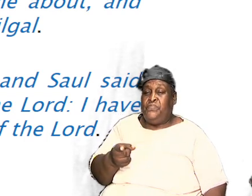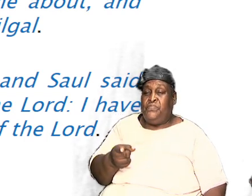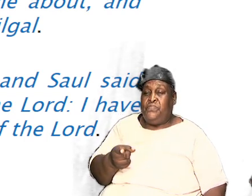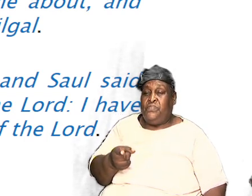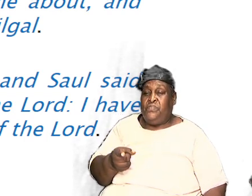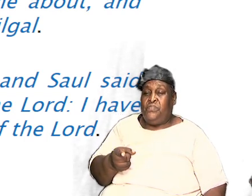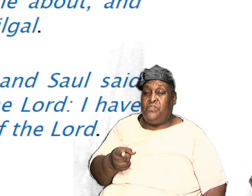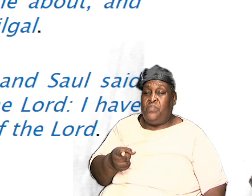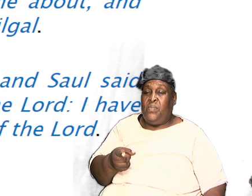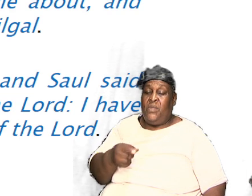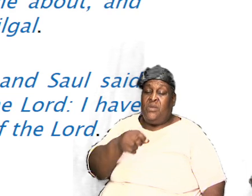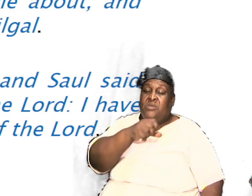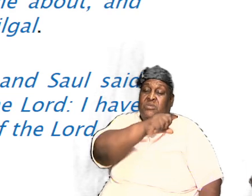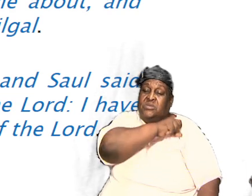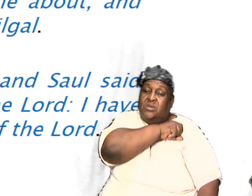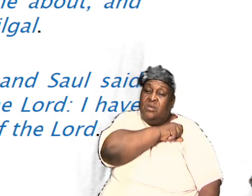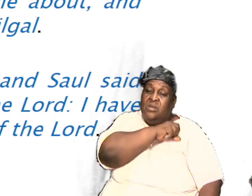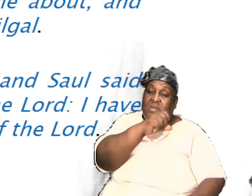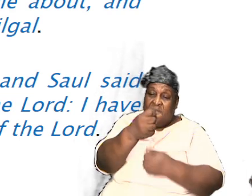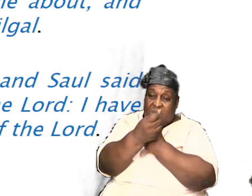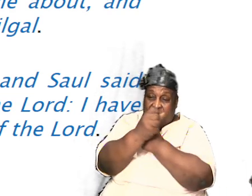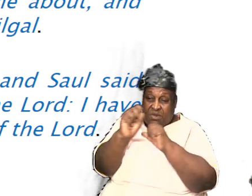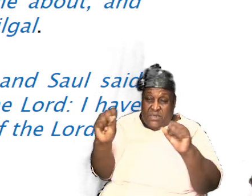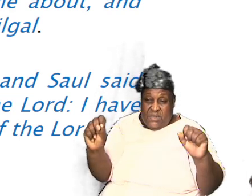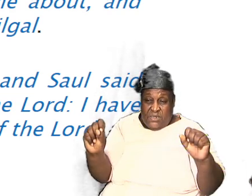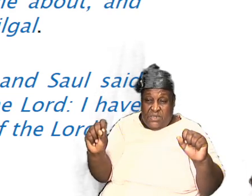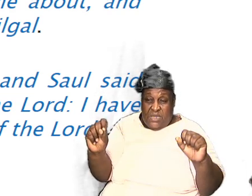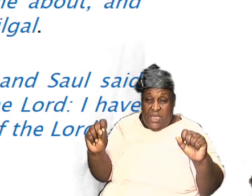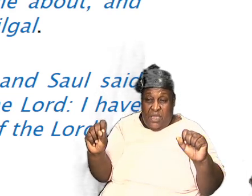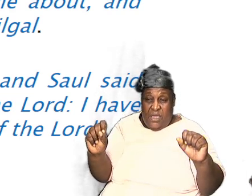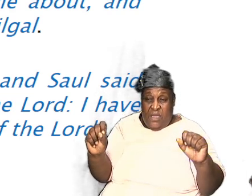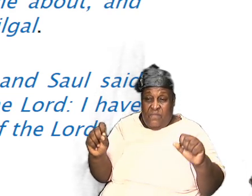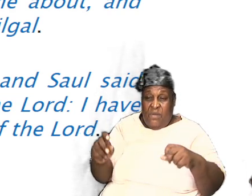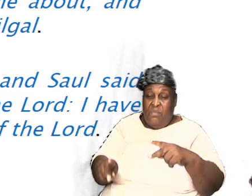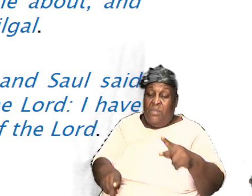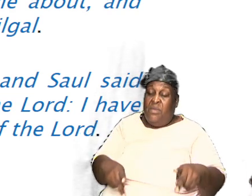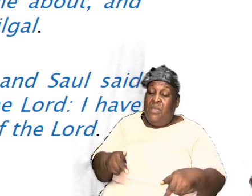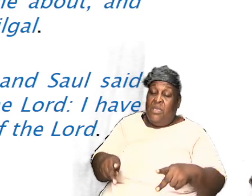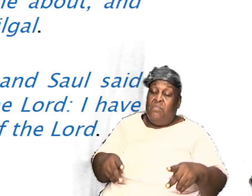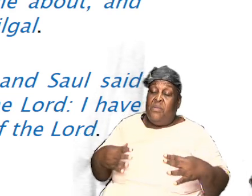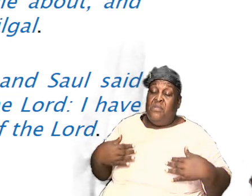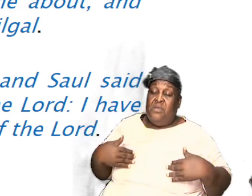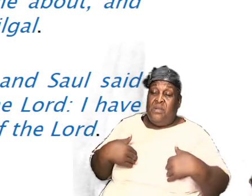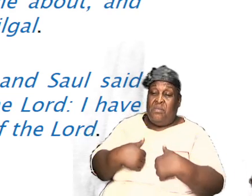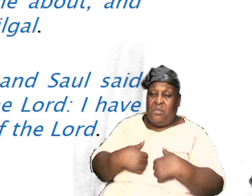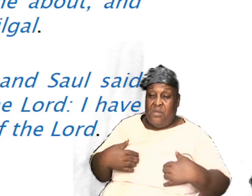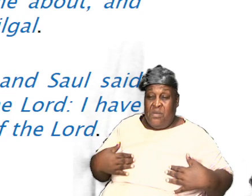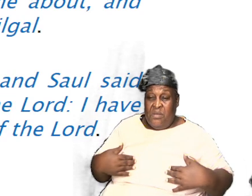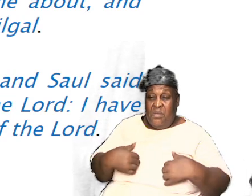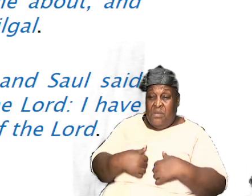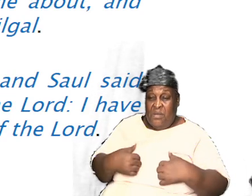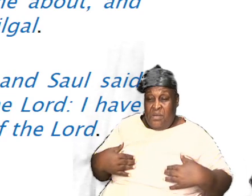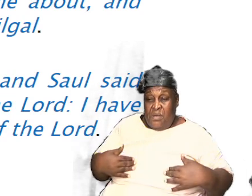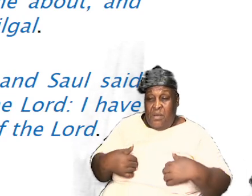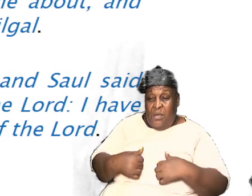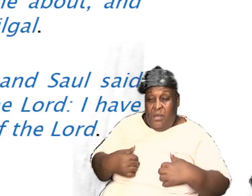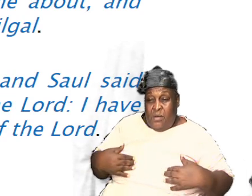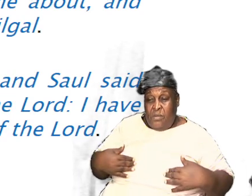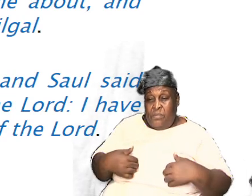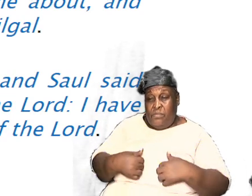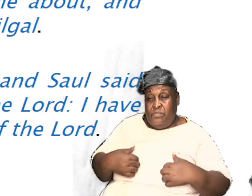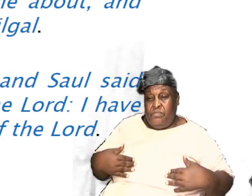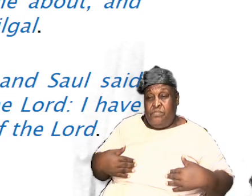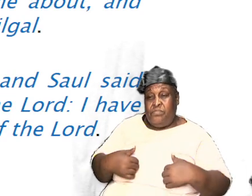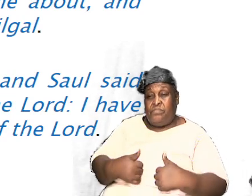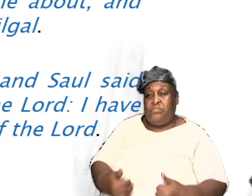that Saul feared Agag, that Saul and the people feared Agag, and they feared the death of